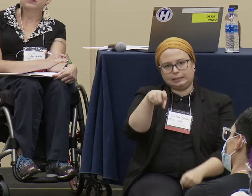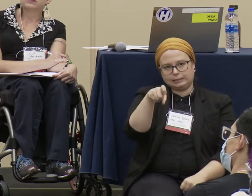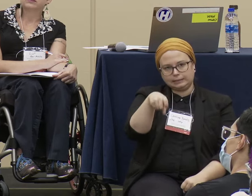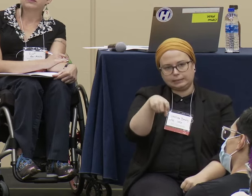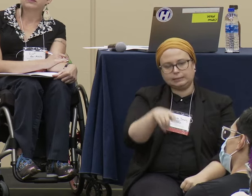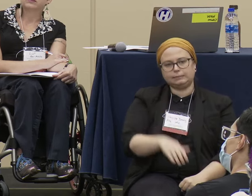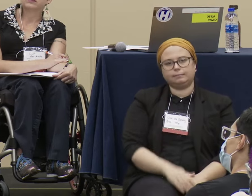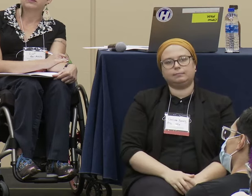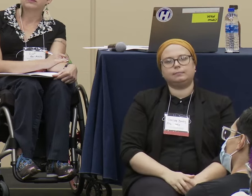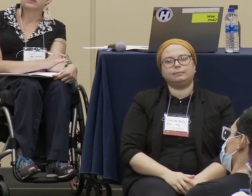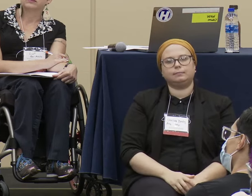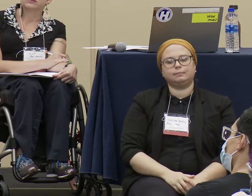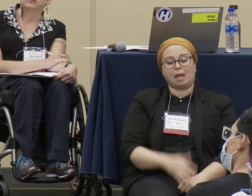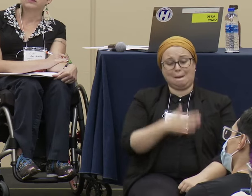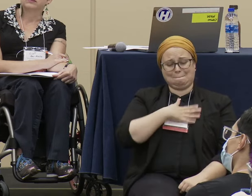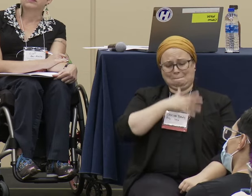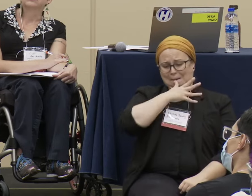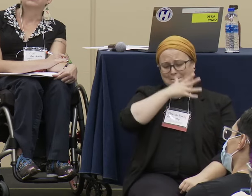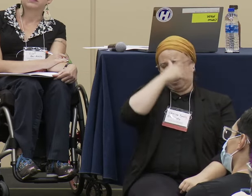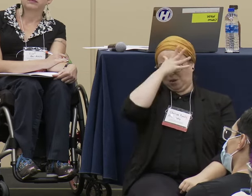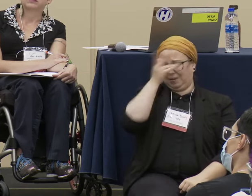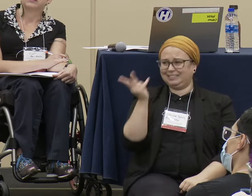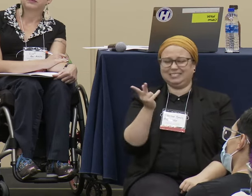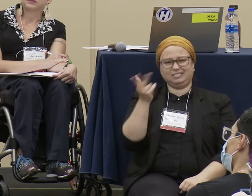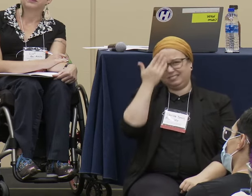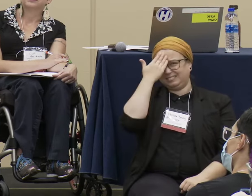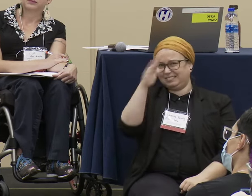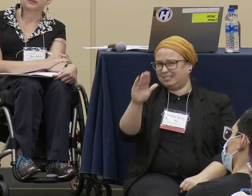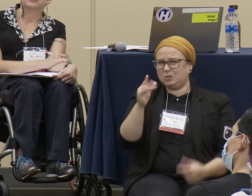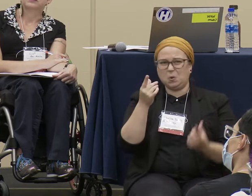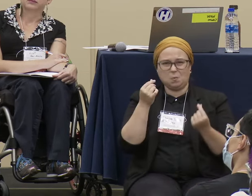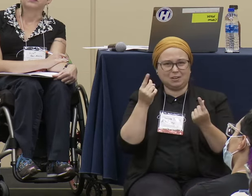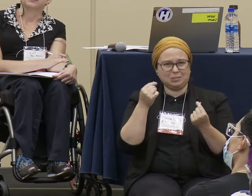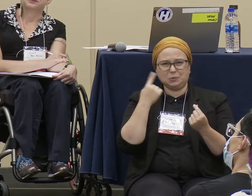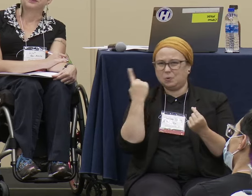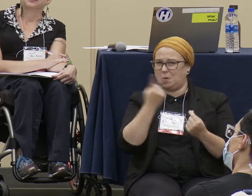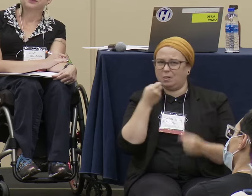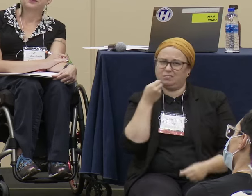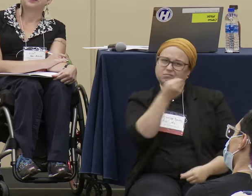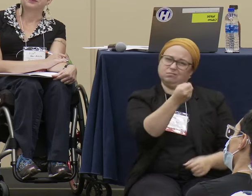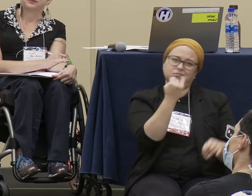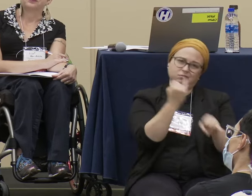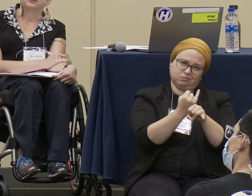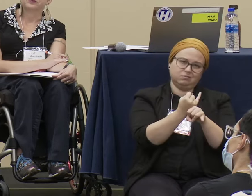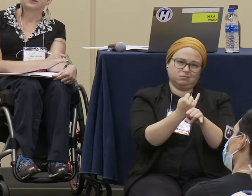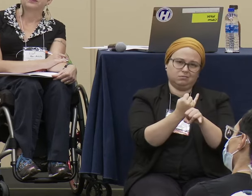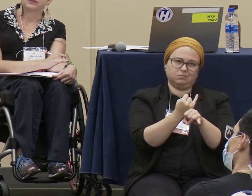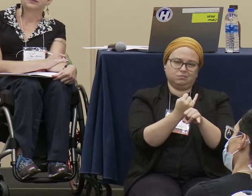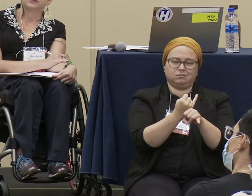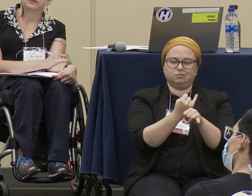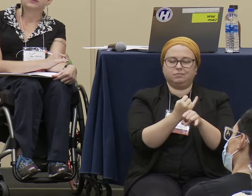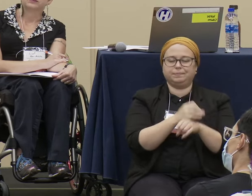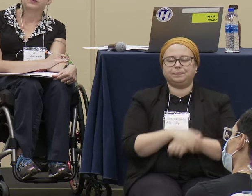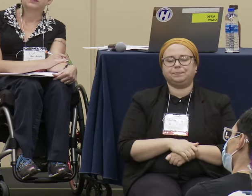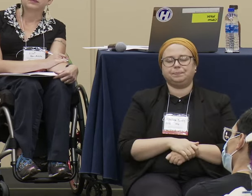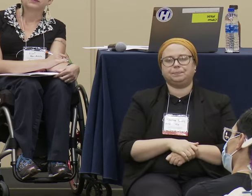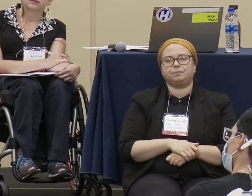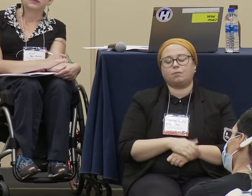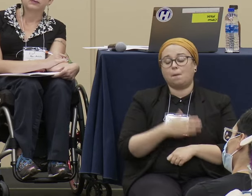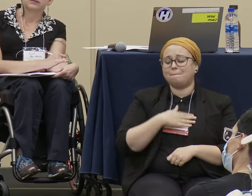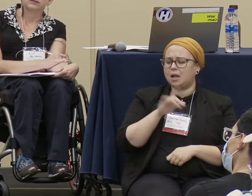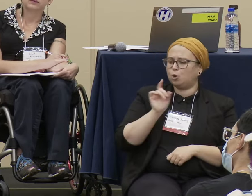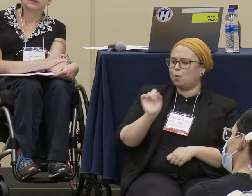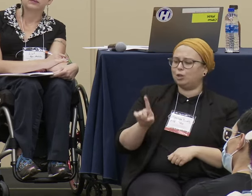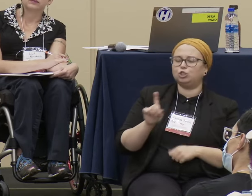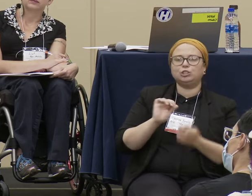my parents didn't know what else to do other than institutionalize me. And so my question is,